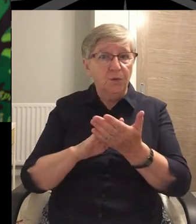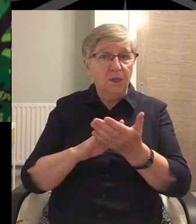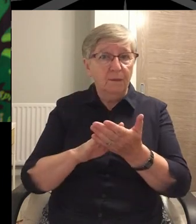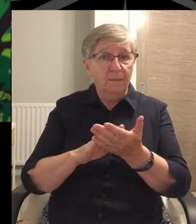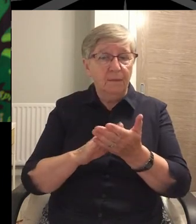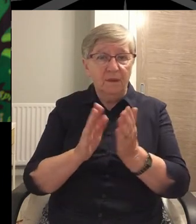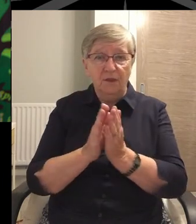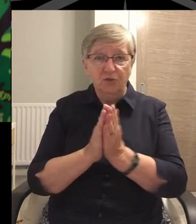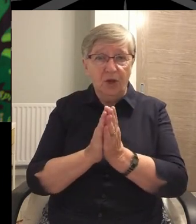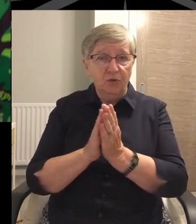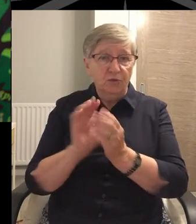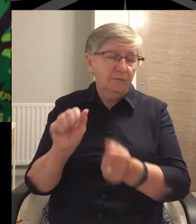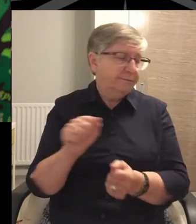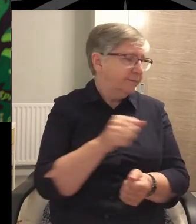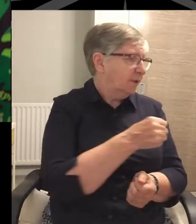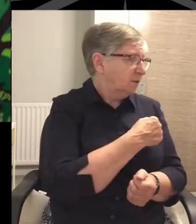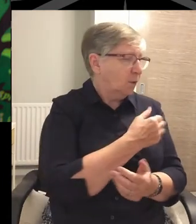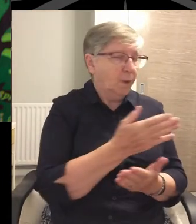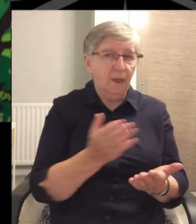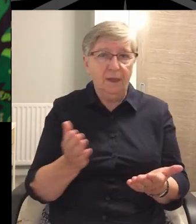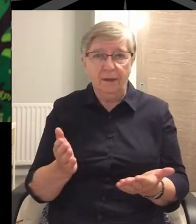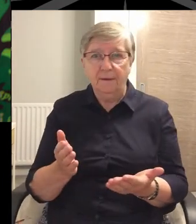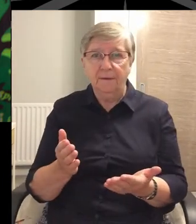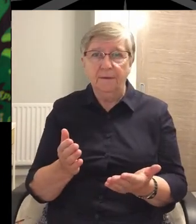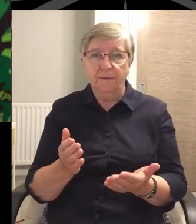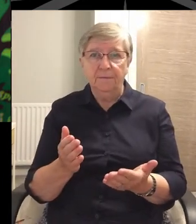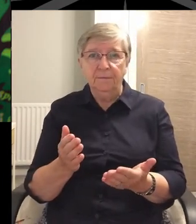But she turned her back.